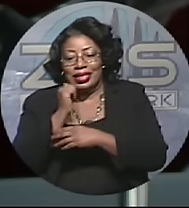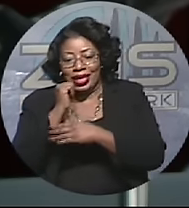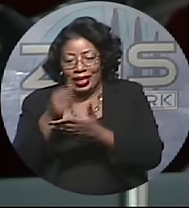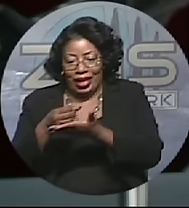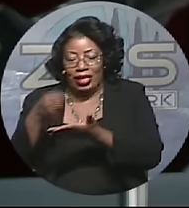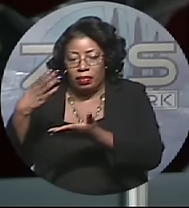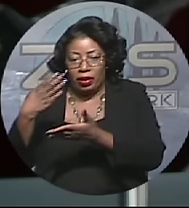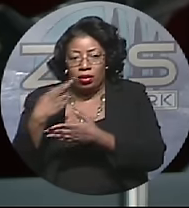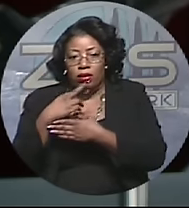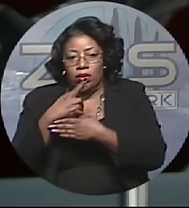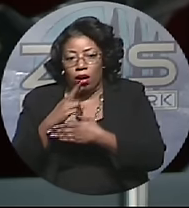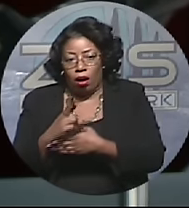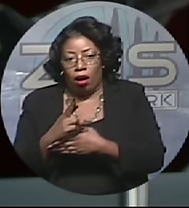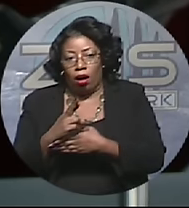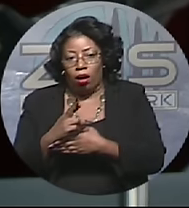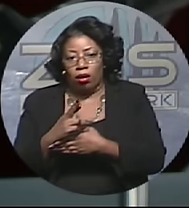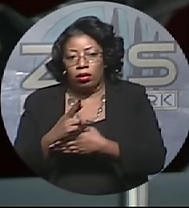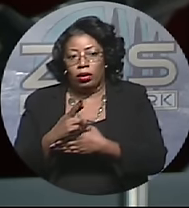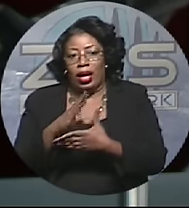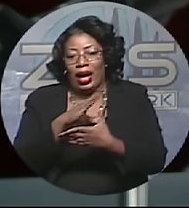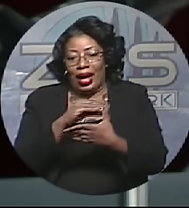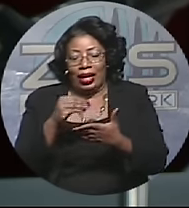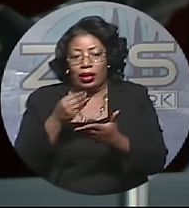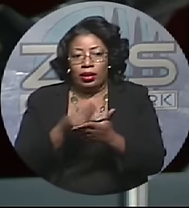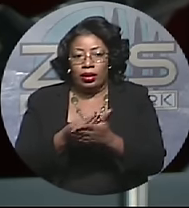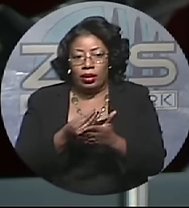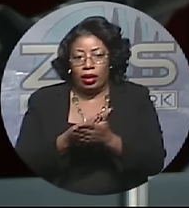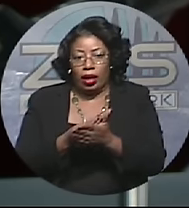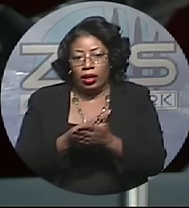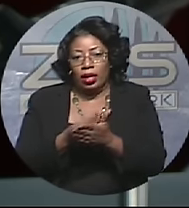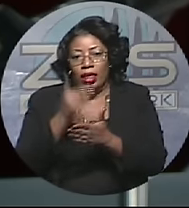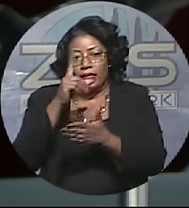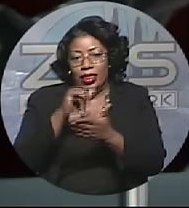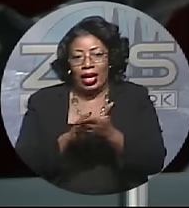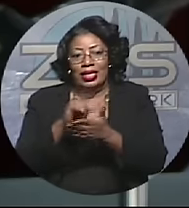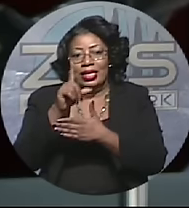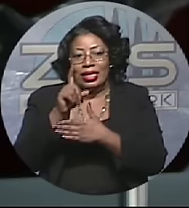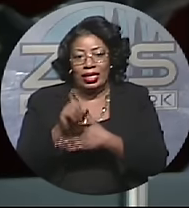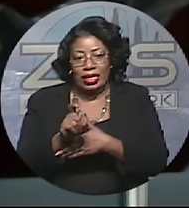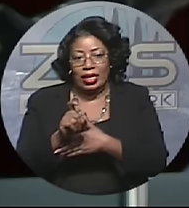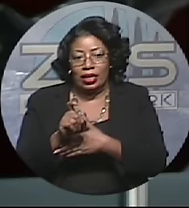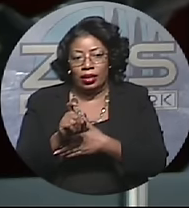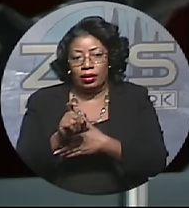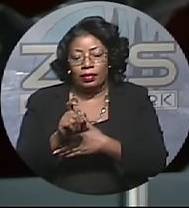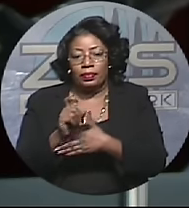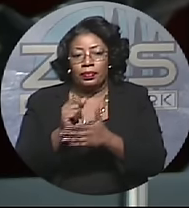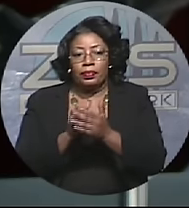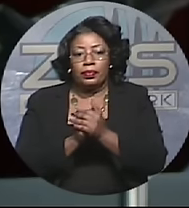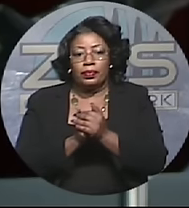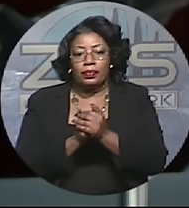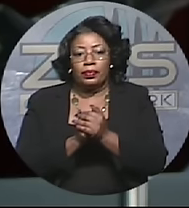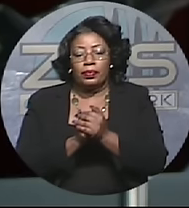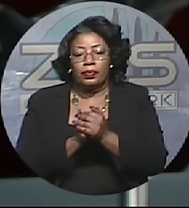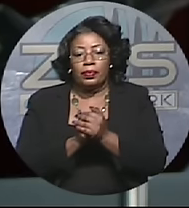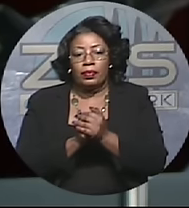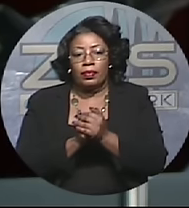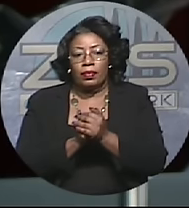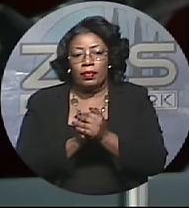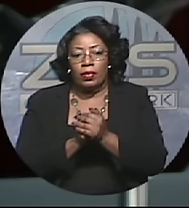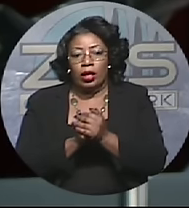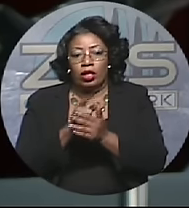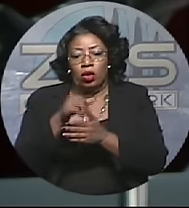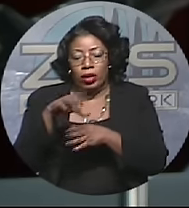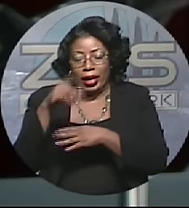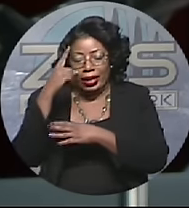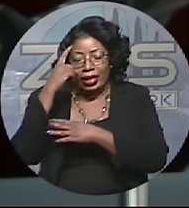expenses are, and thus the cash flow that's really needed in order to operate the business. But as you can